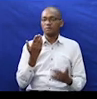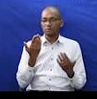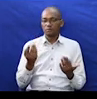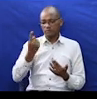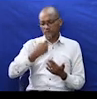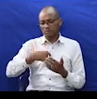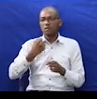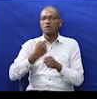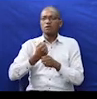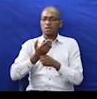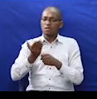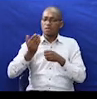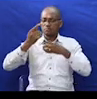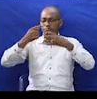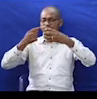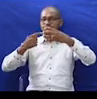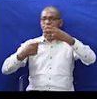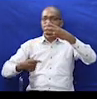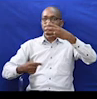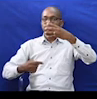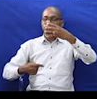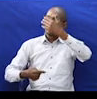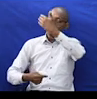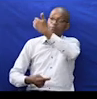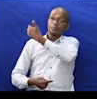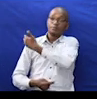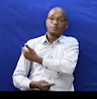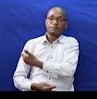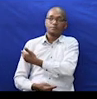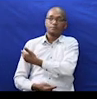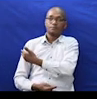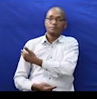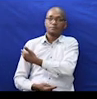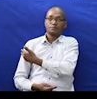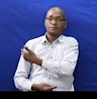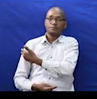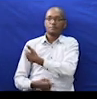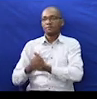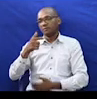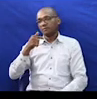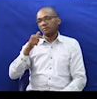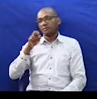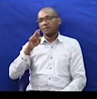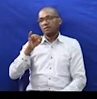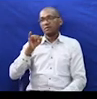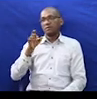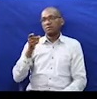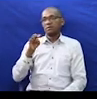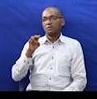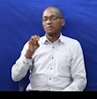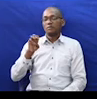out with the problems involving trigonometrical ratio.